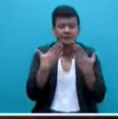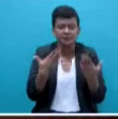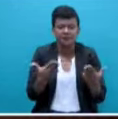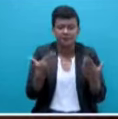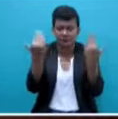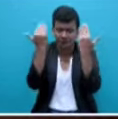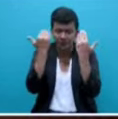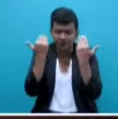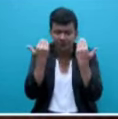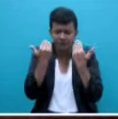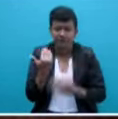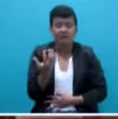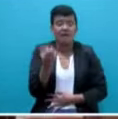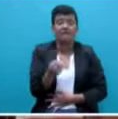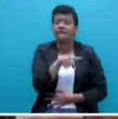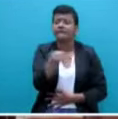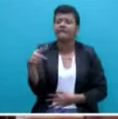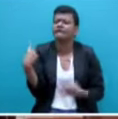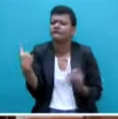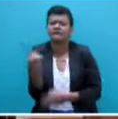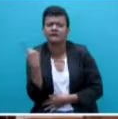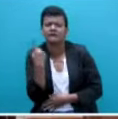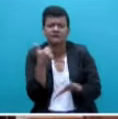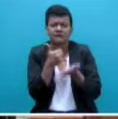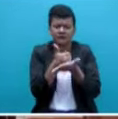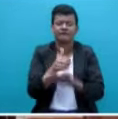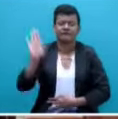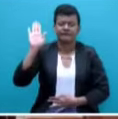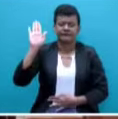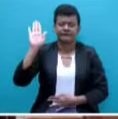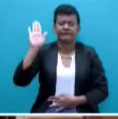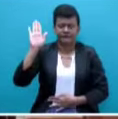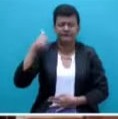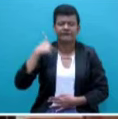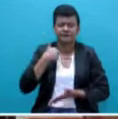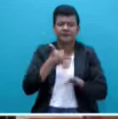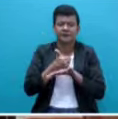seconder? Honourable Speaker, I beg to second the motion.